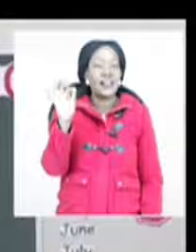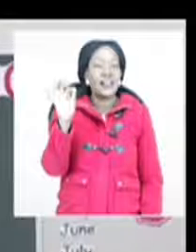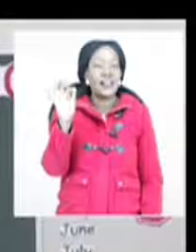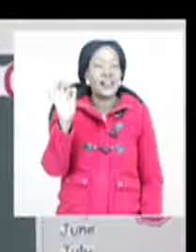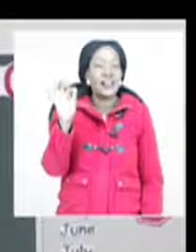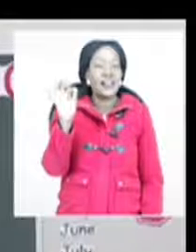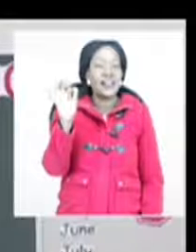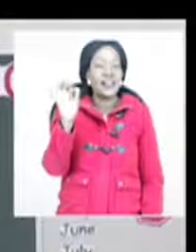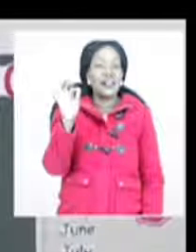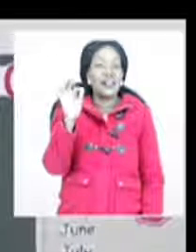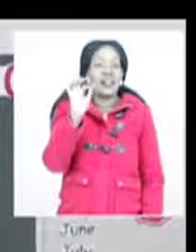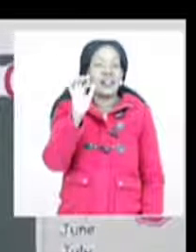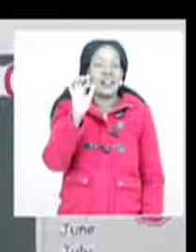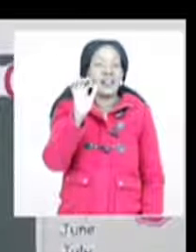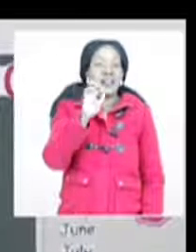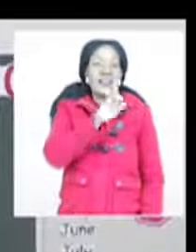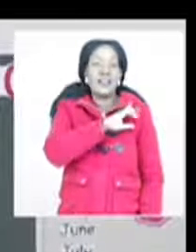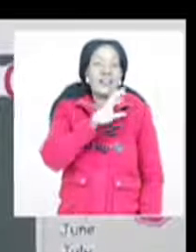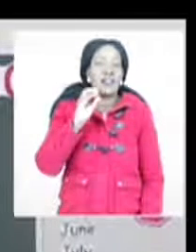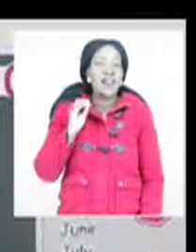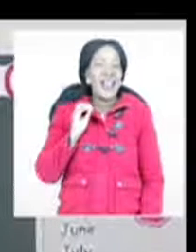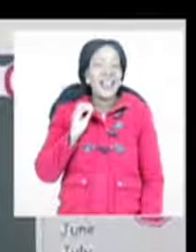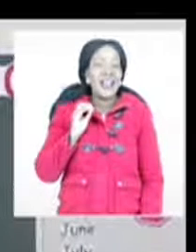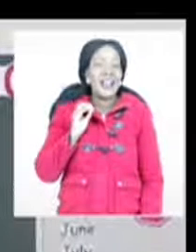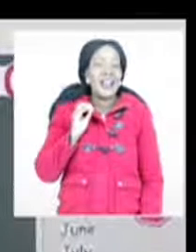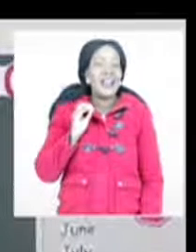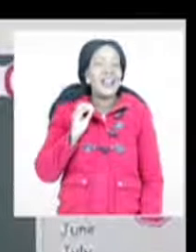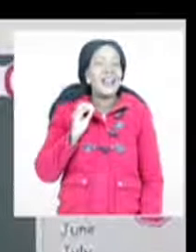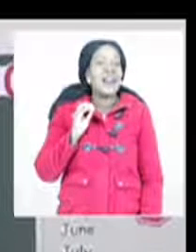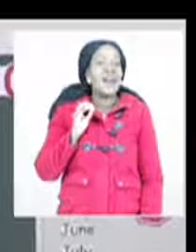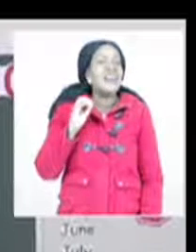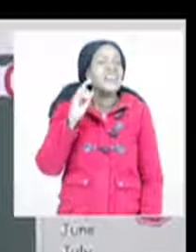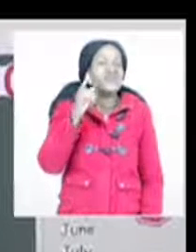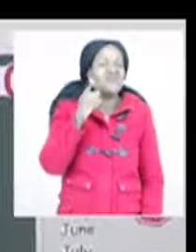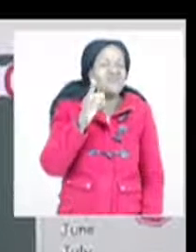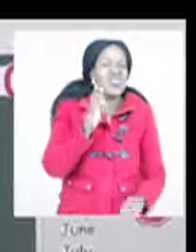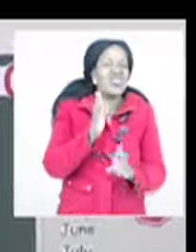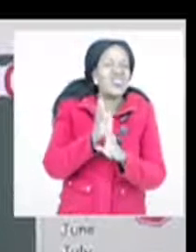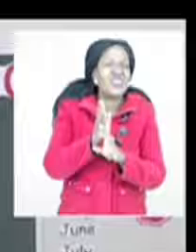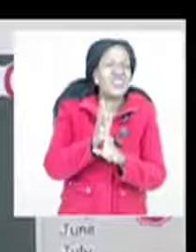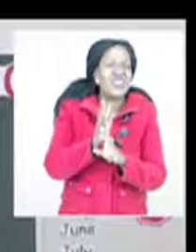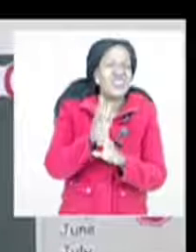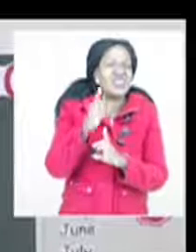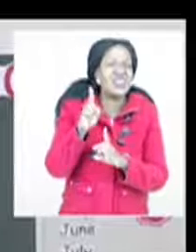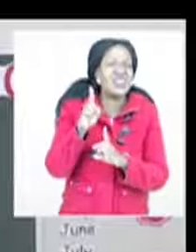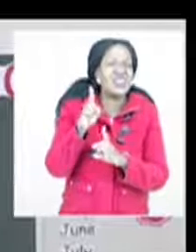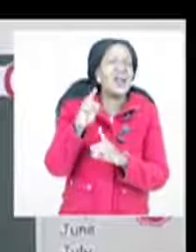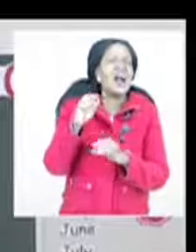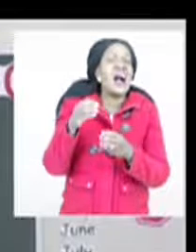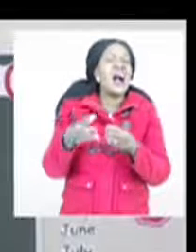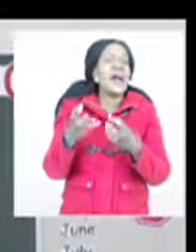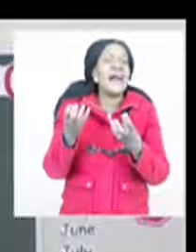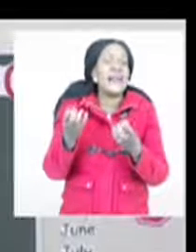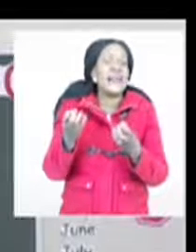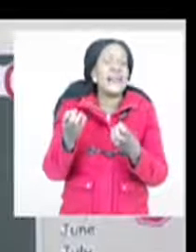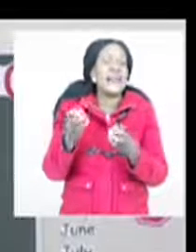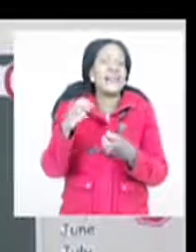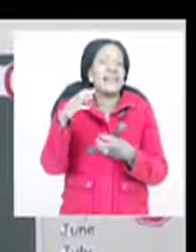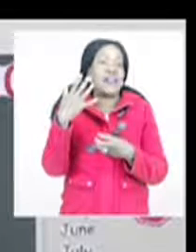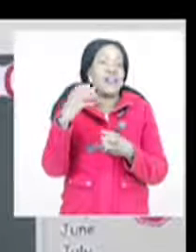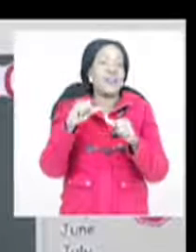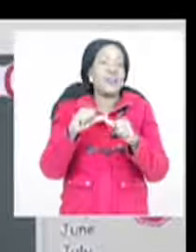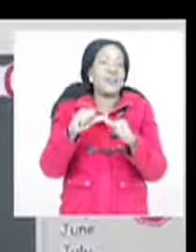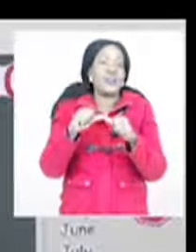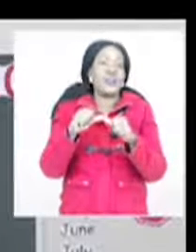and 10. Is that correct? No, I think I need 5 more. Let's continue.